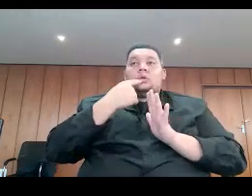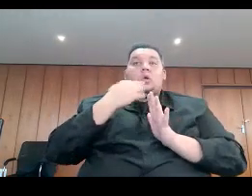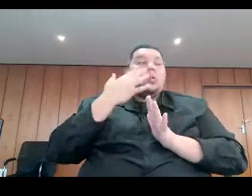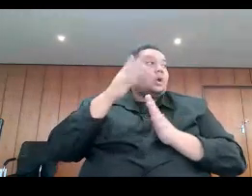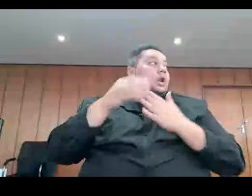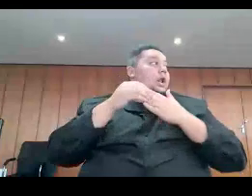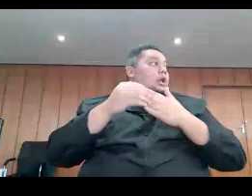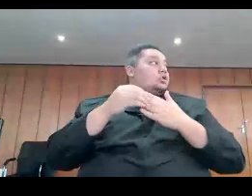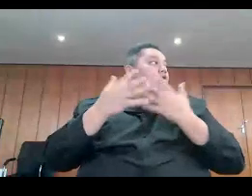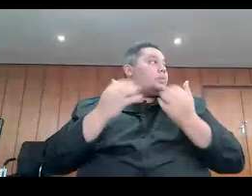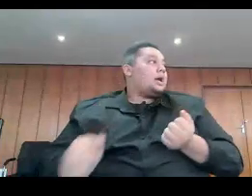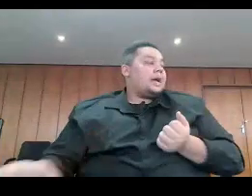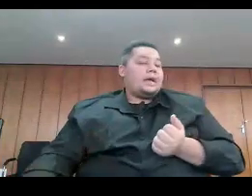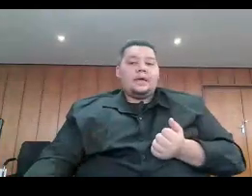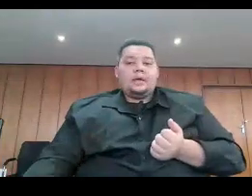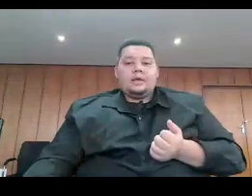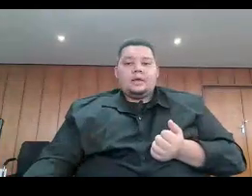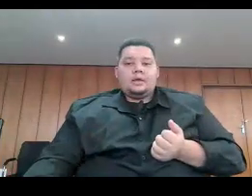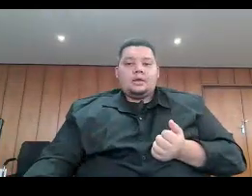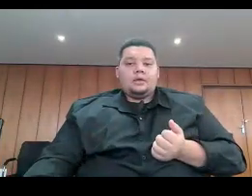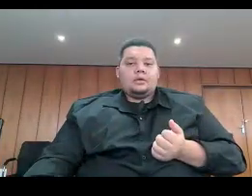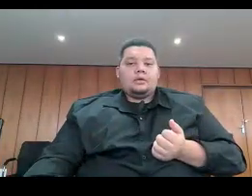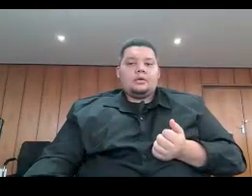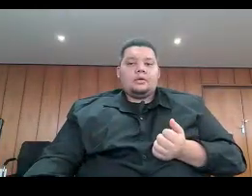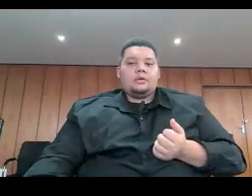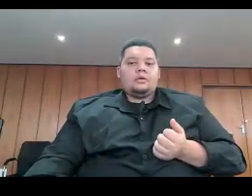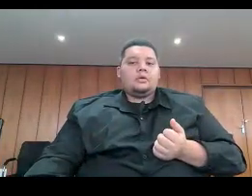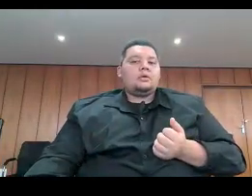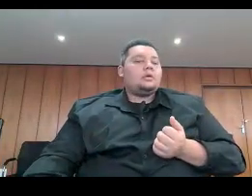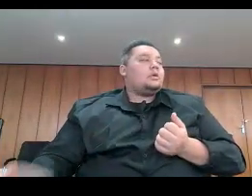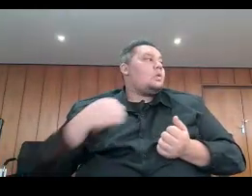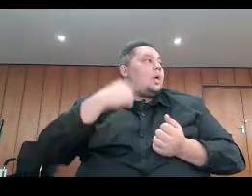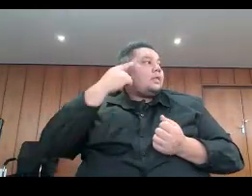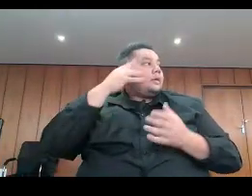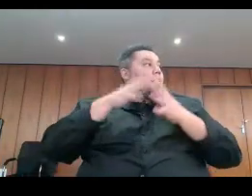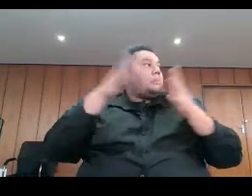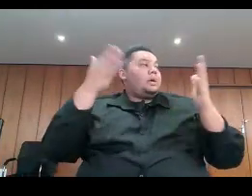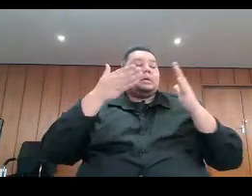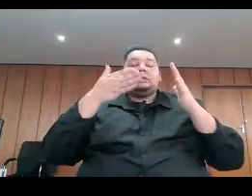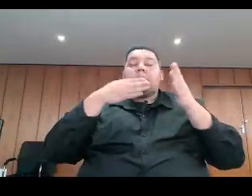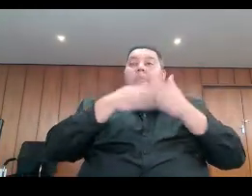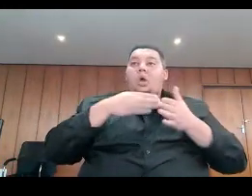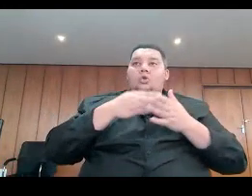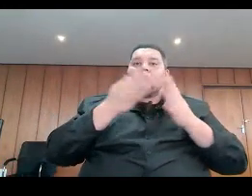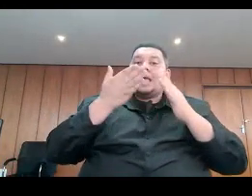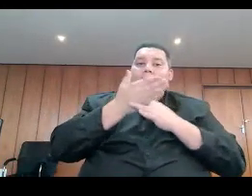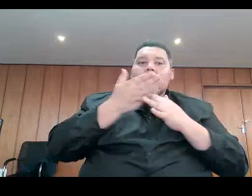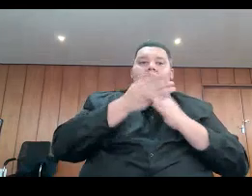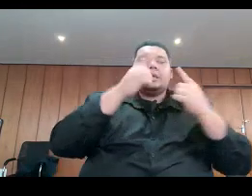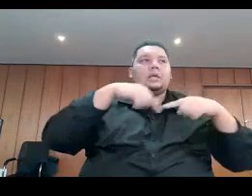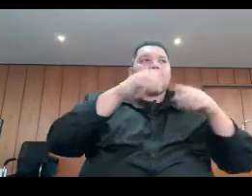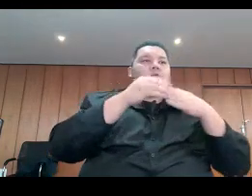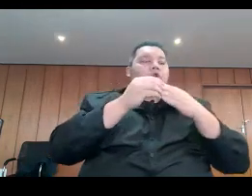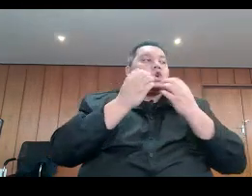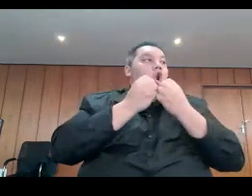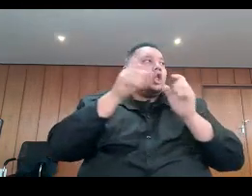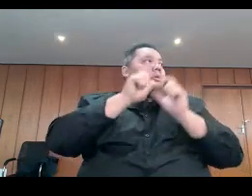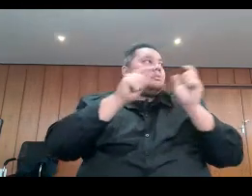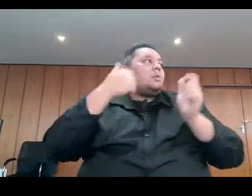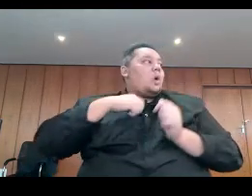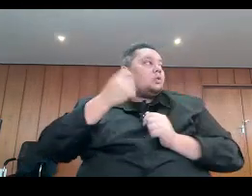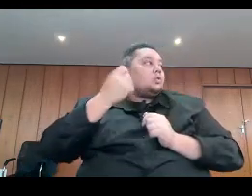adapt. Yeah, I think the biggest barrier is actually access to the leaders. I think there are a lot of people who want to